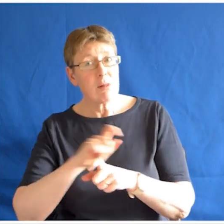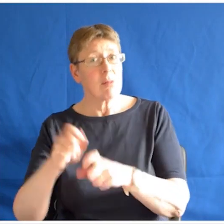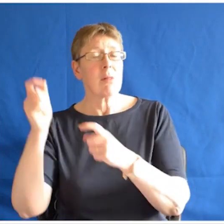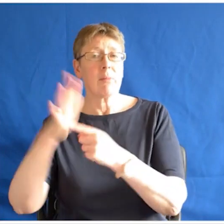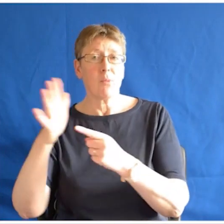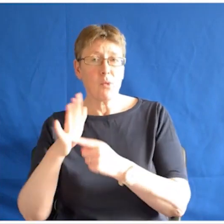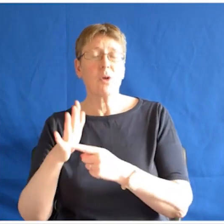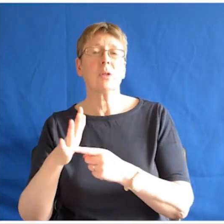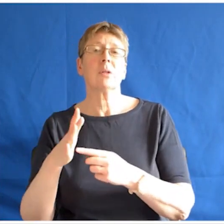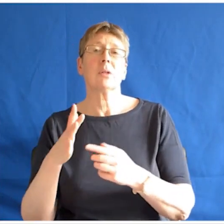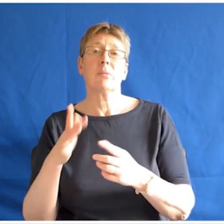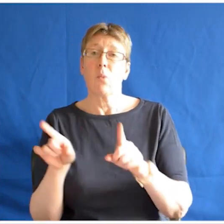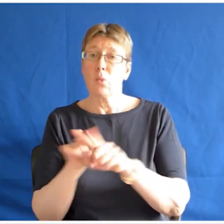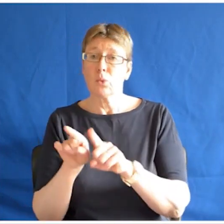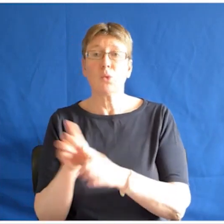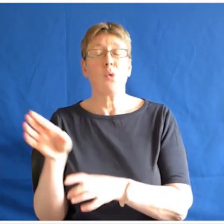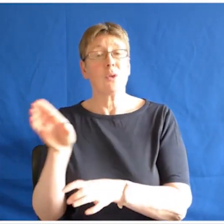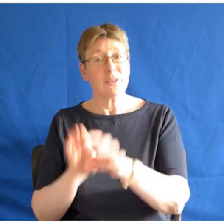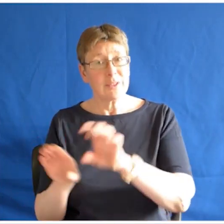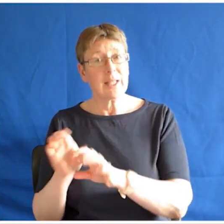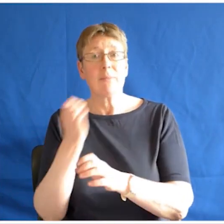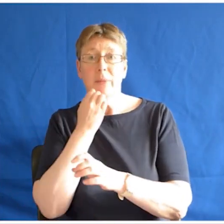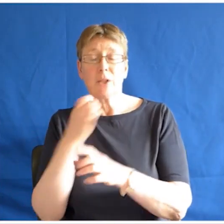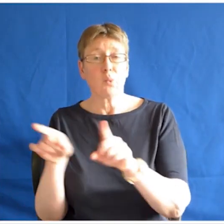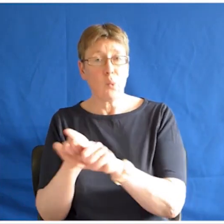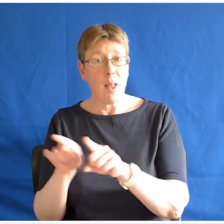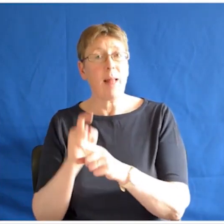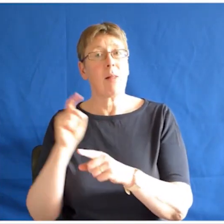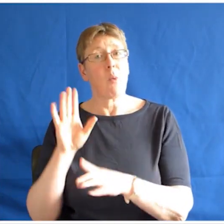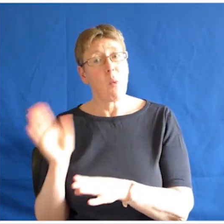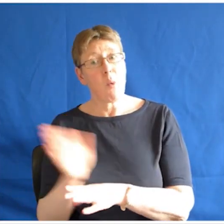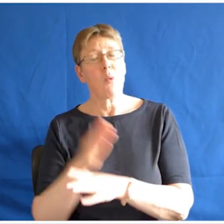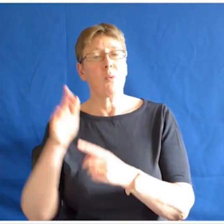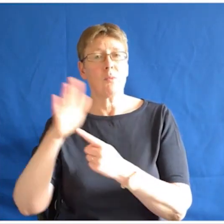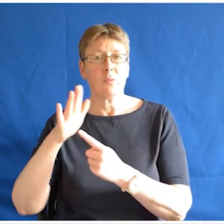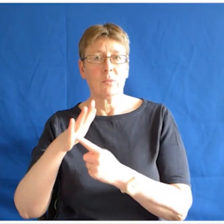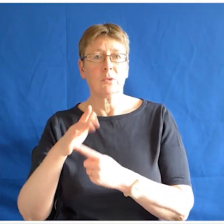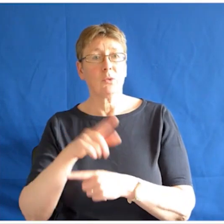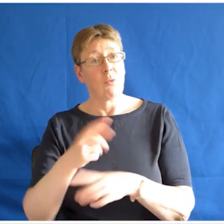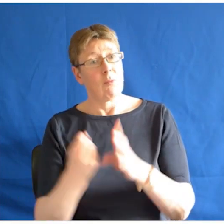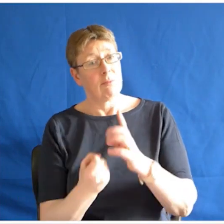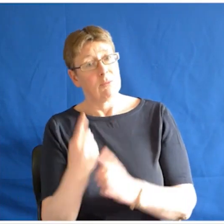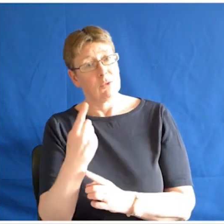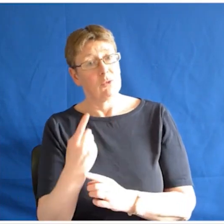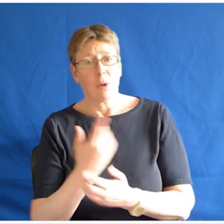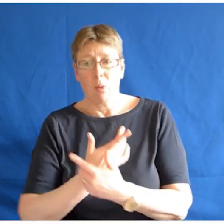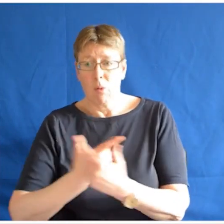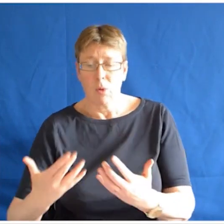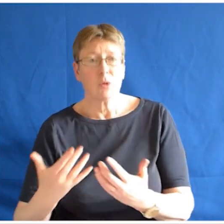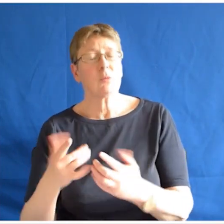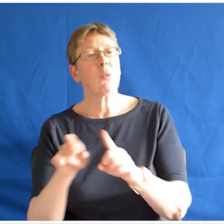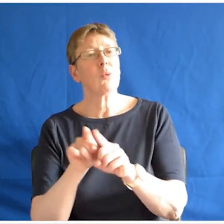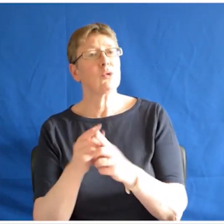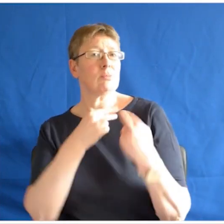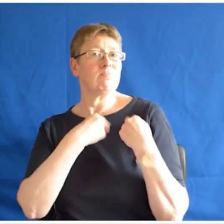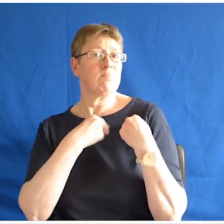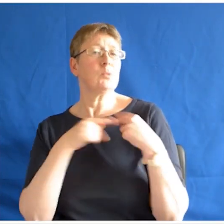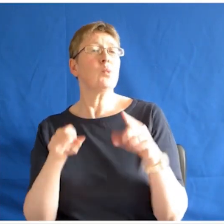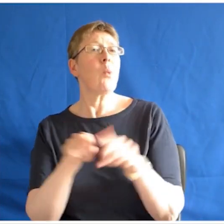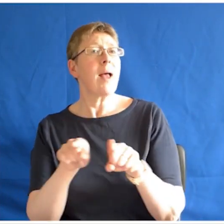and rebuild. And this would also be true for the physical sciences and for mathematics. So you have huge opportunities and also